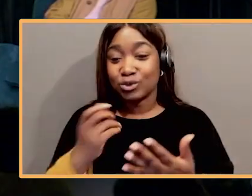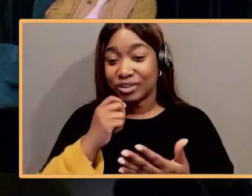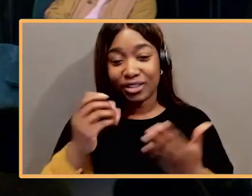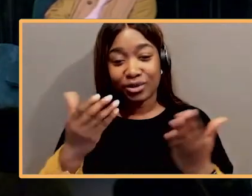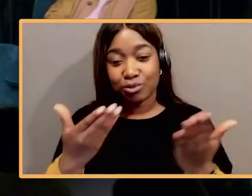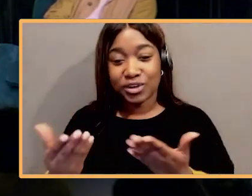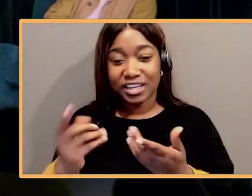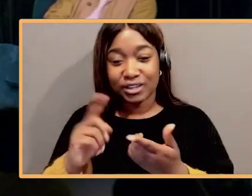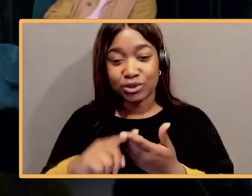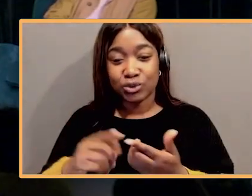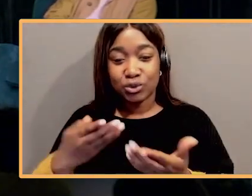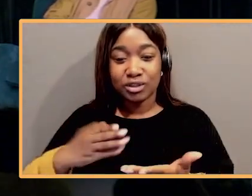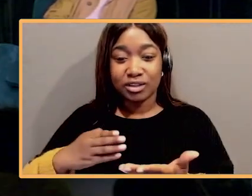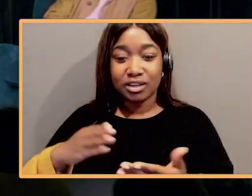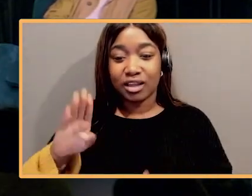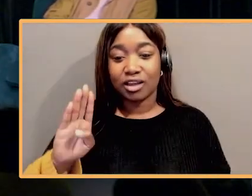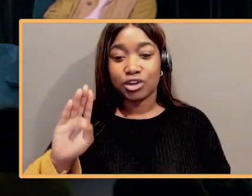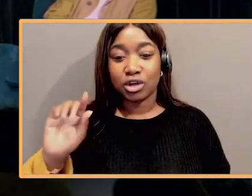right?